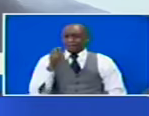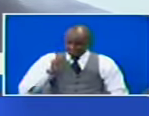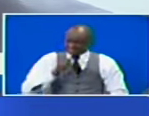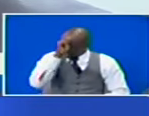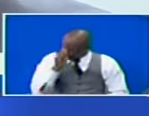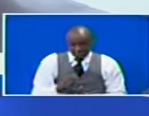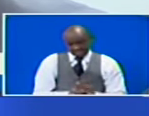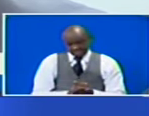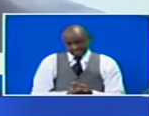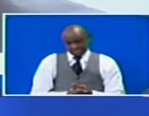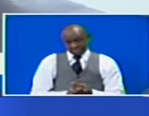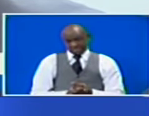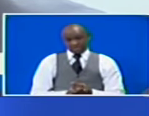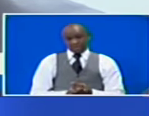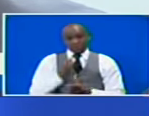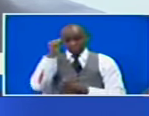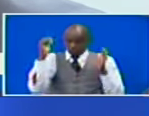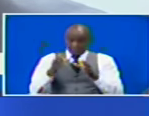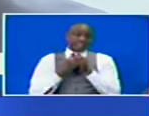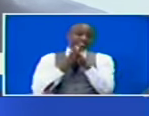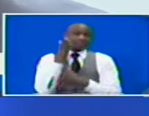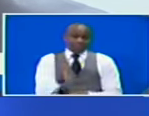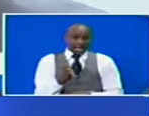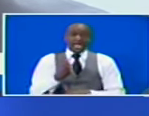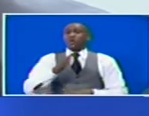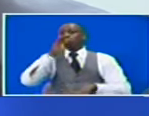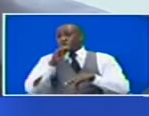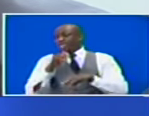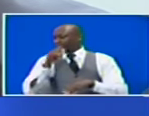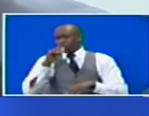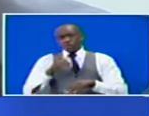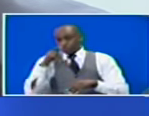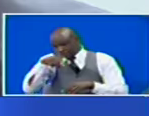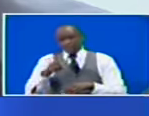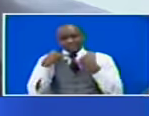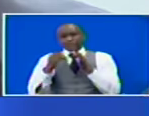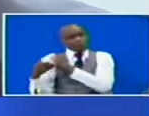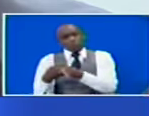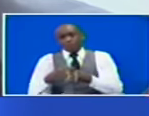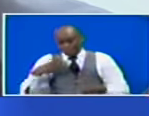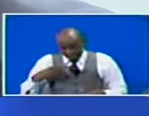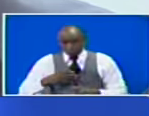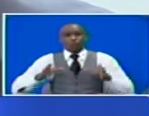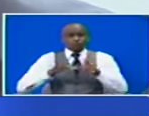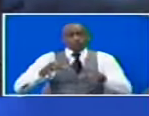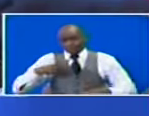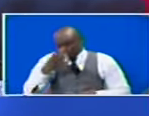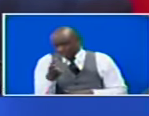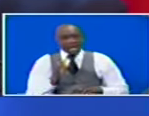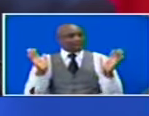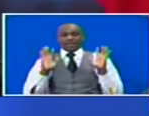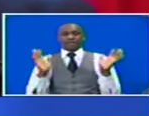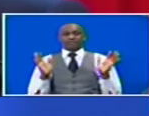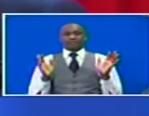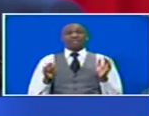respect the party leadership. And it is not good to blackmail people, to bully people and all that.